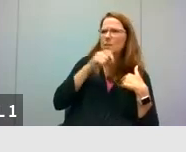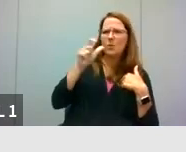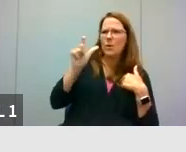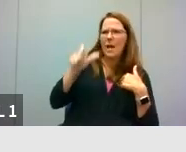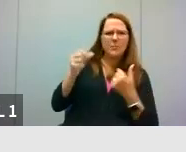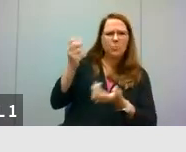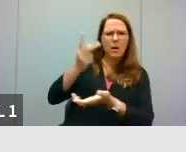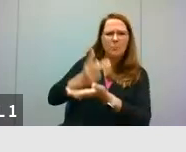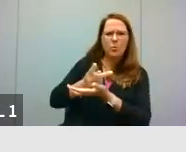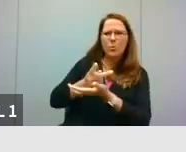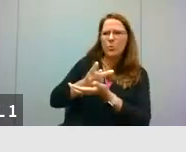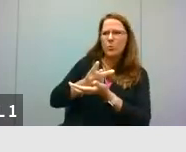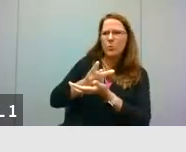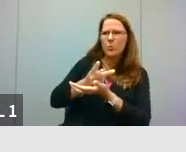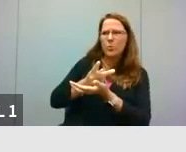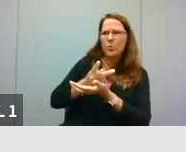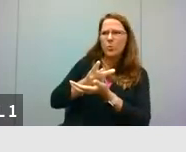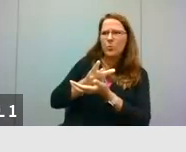approve in.